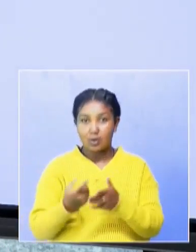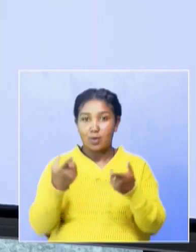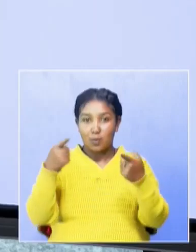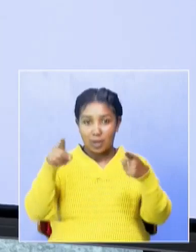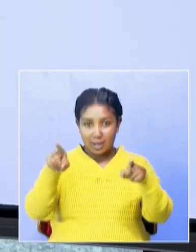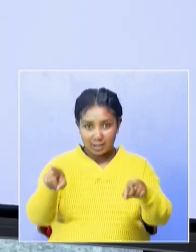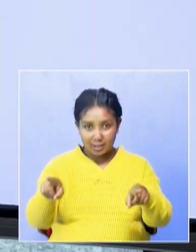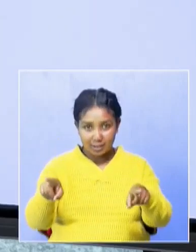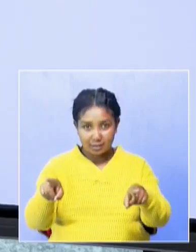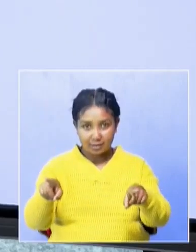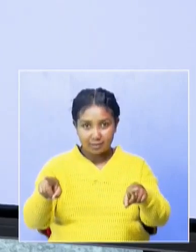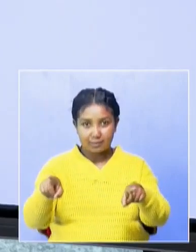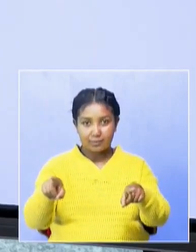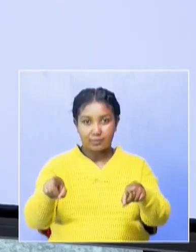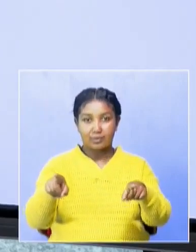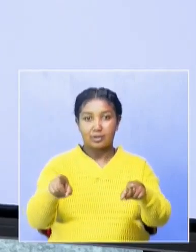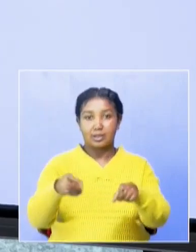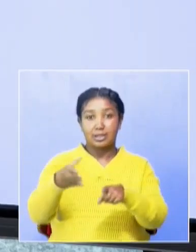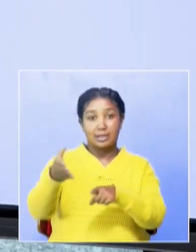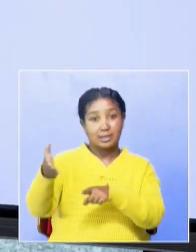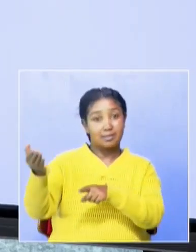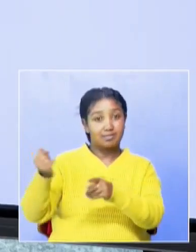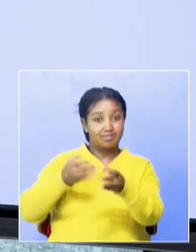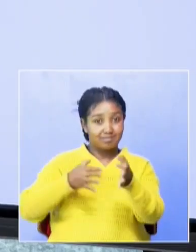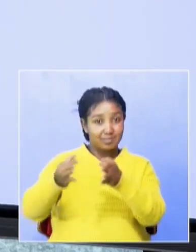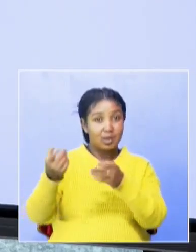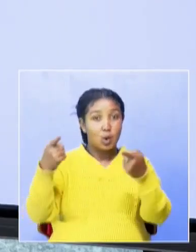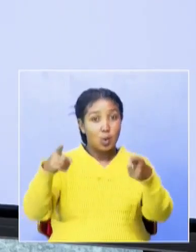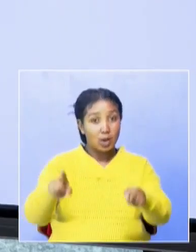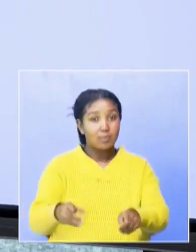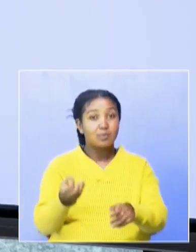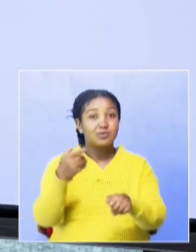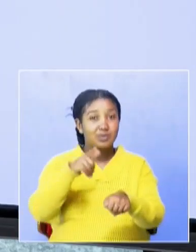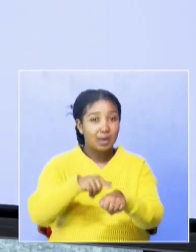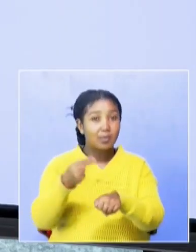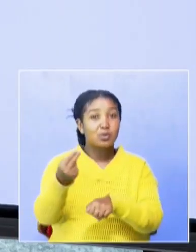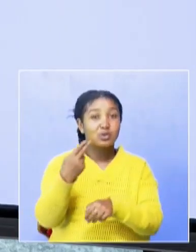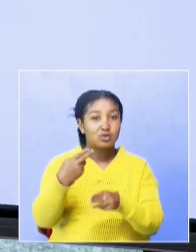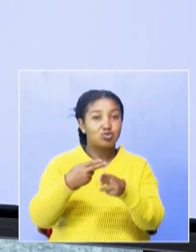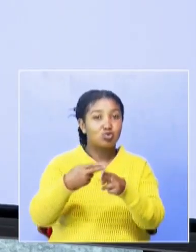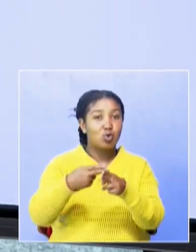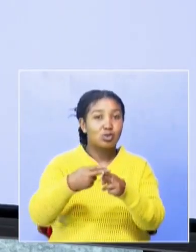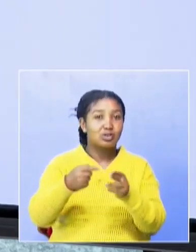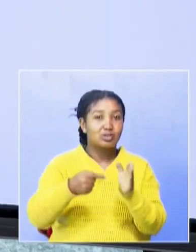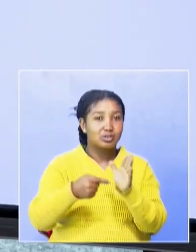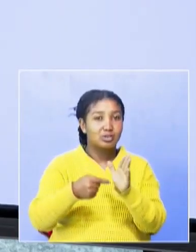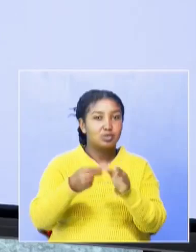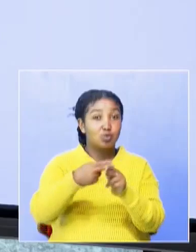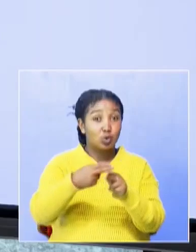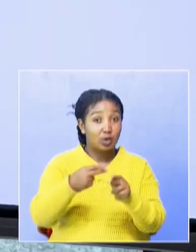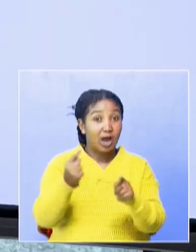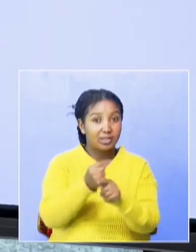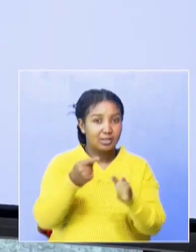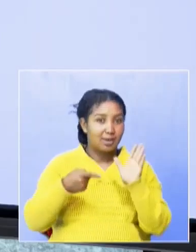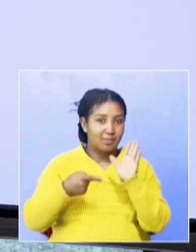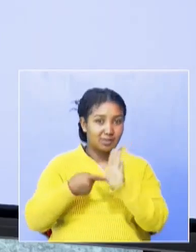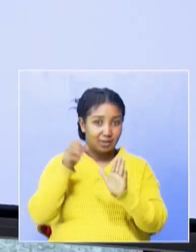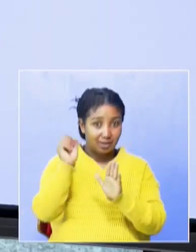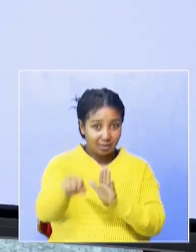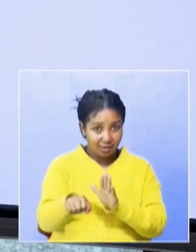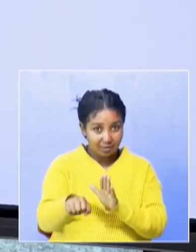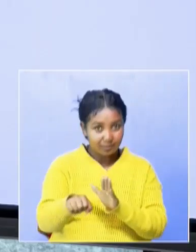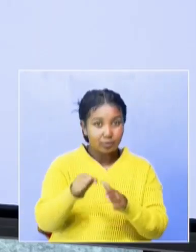when, as we've said so far, when is most of the time we use to show what? Short